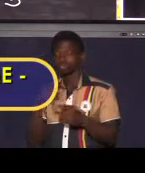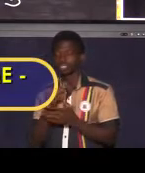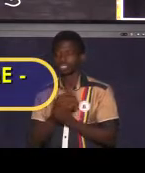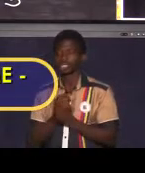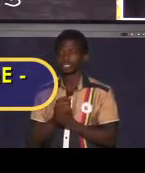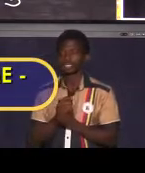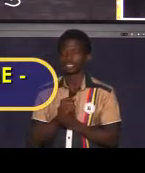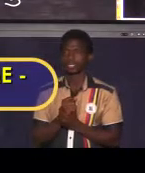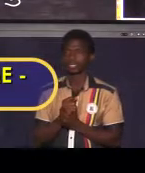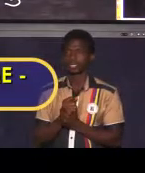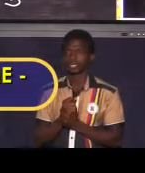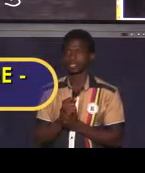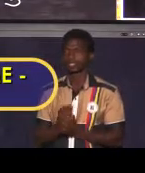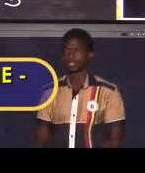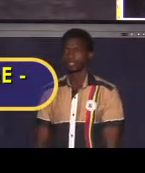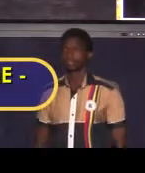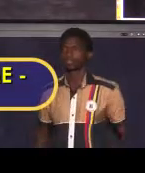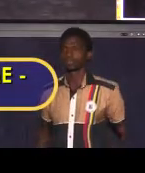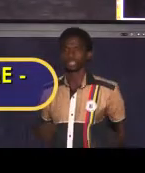say,